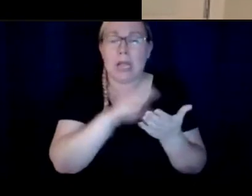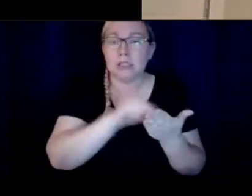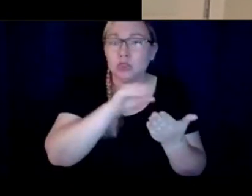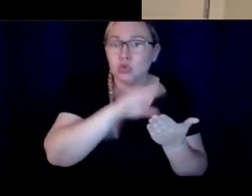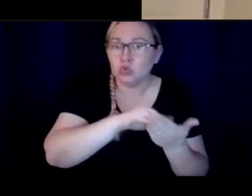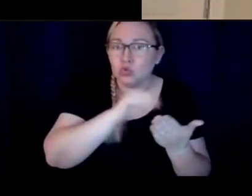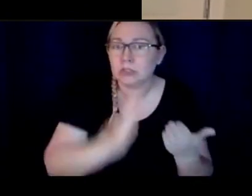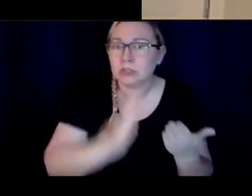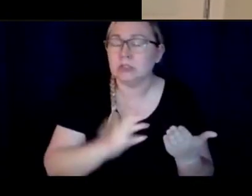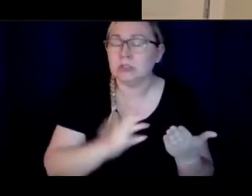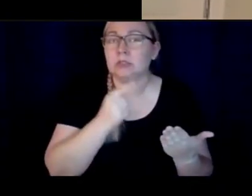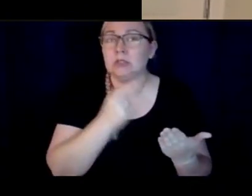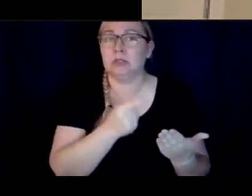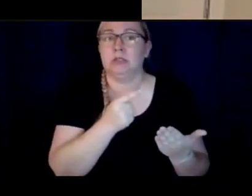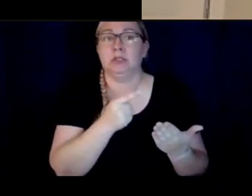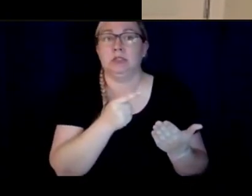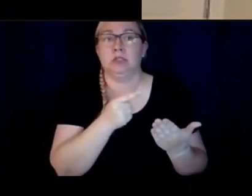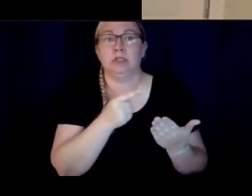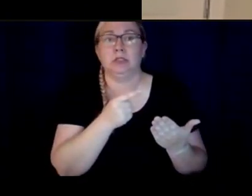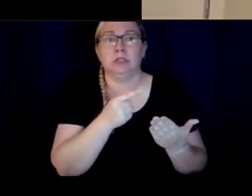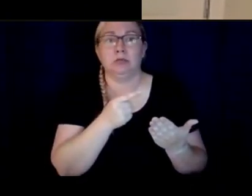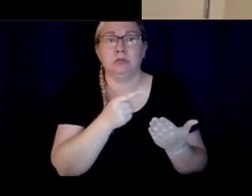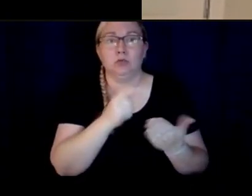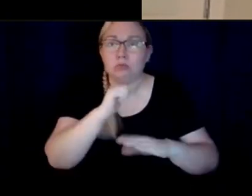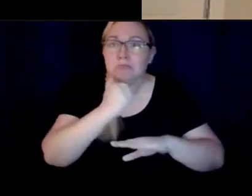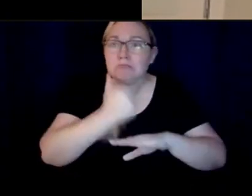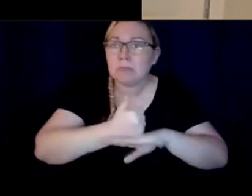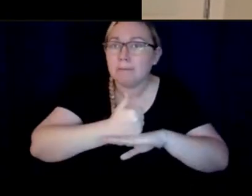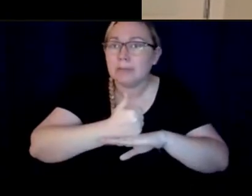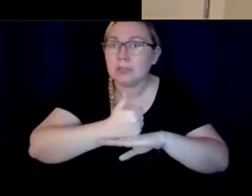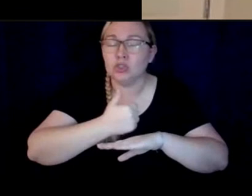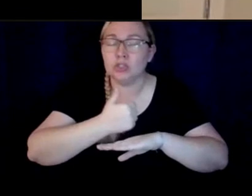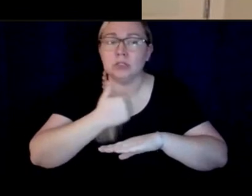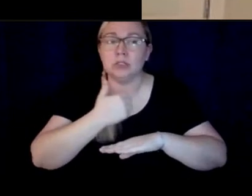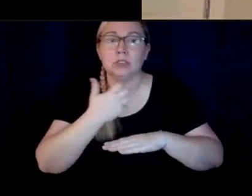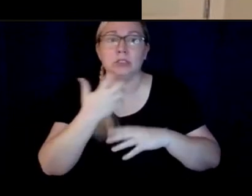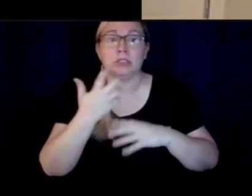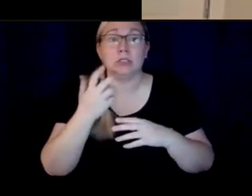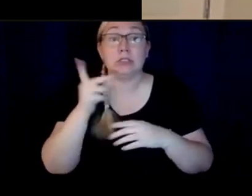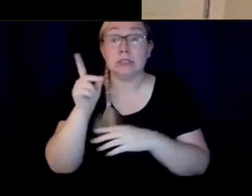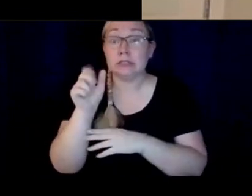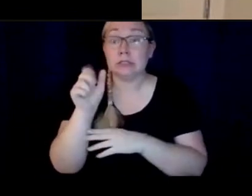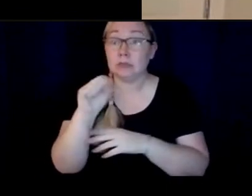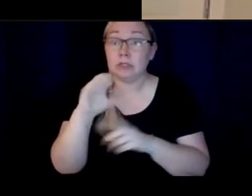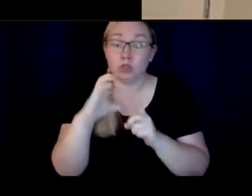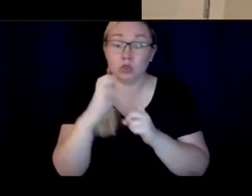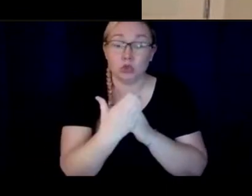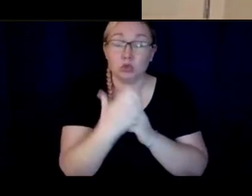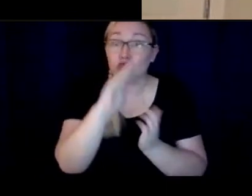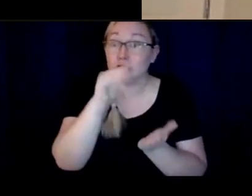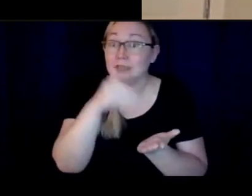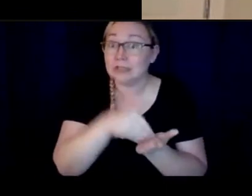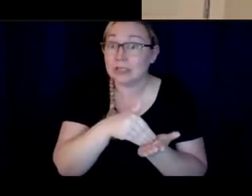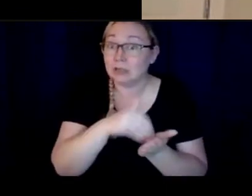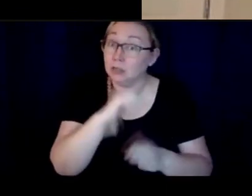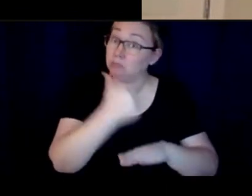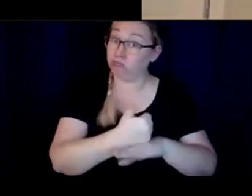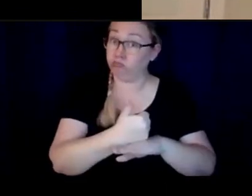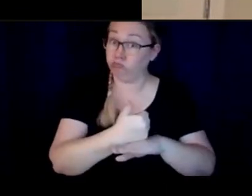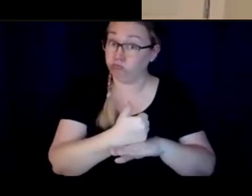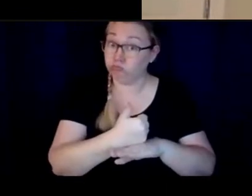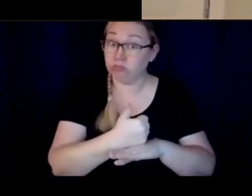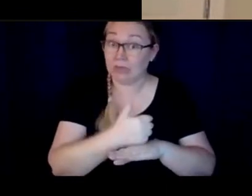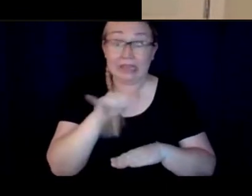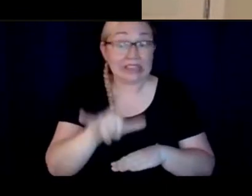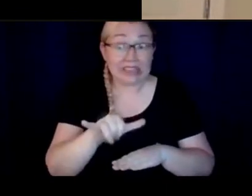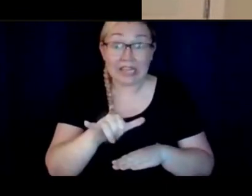are, you know, establishing disability cultural centers. That to me